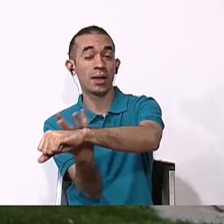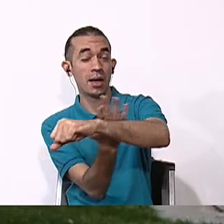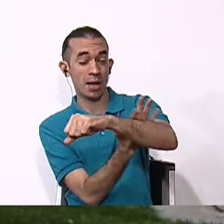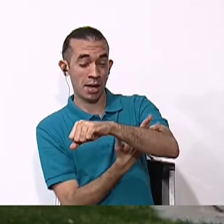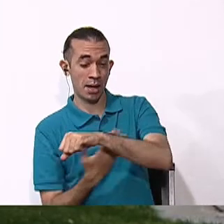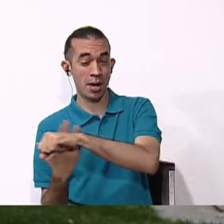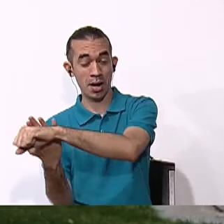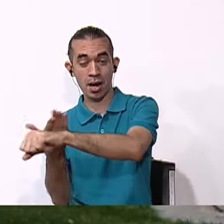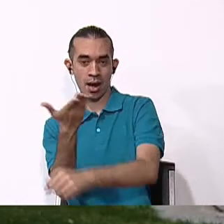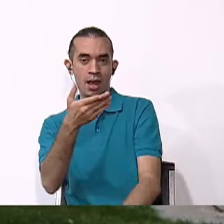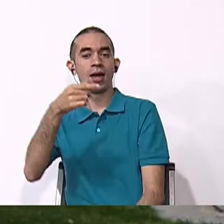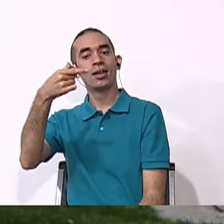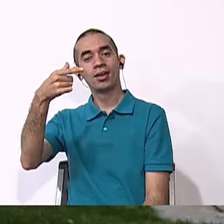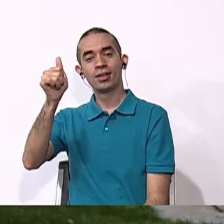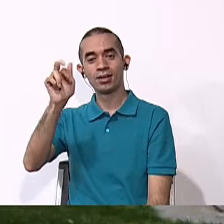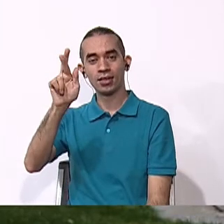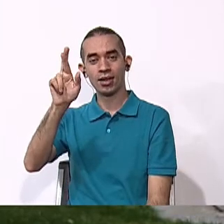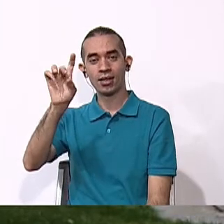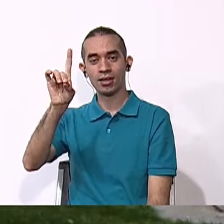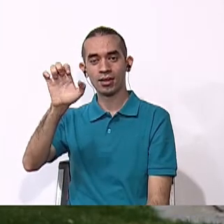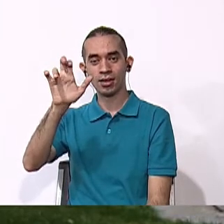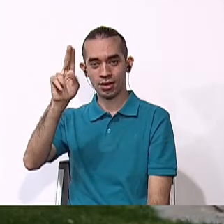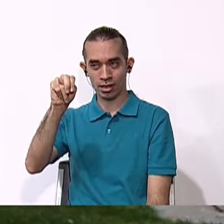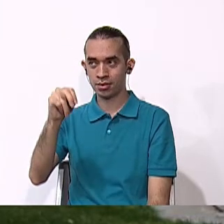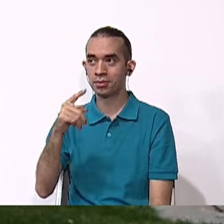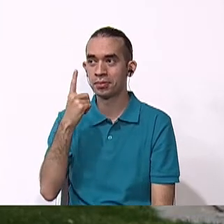This is the garden.